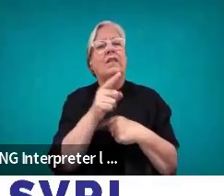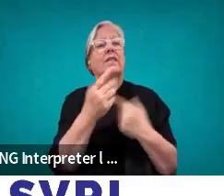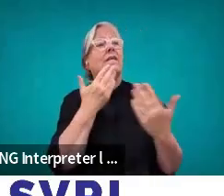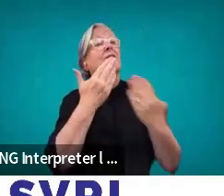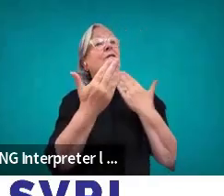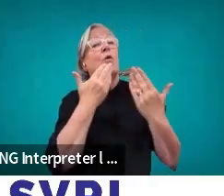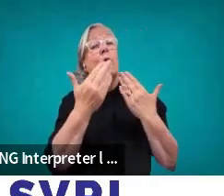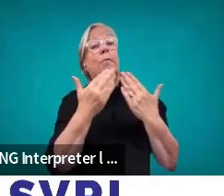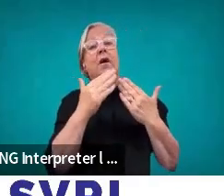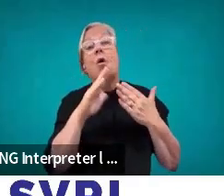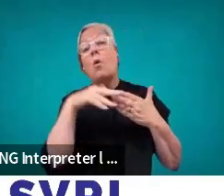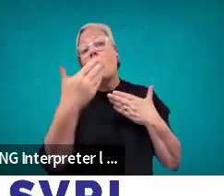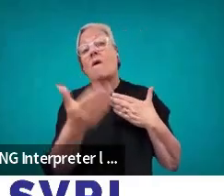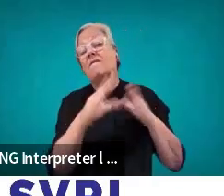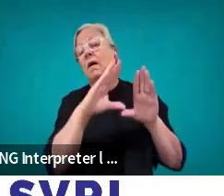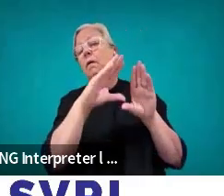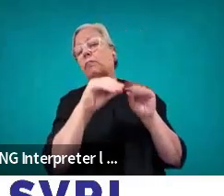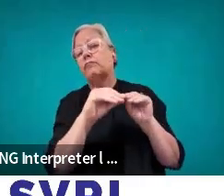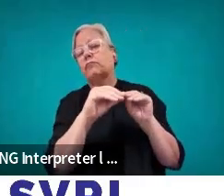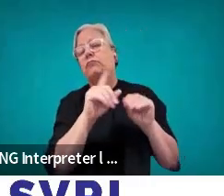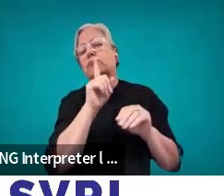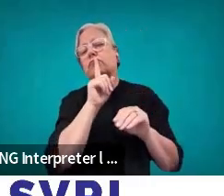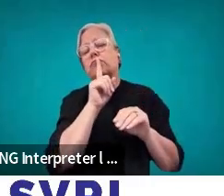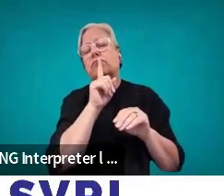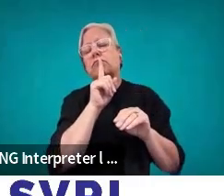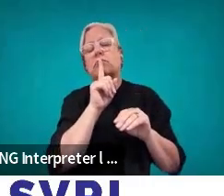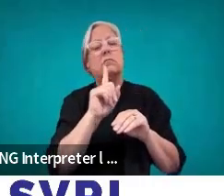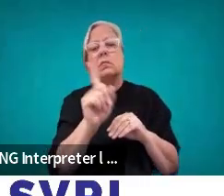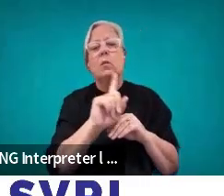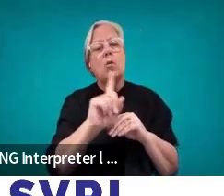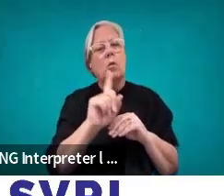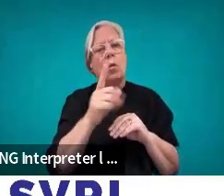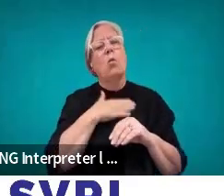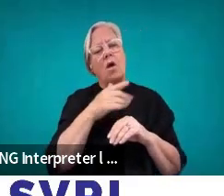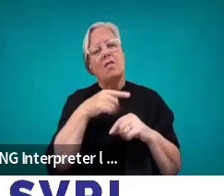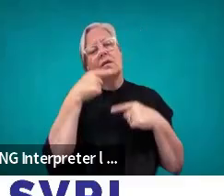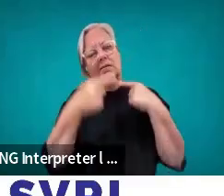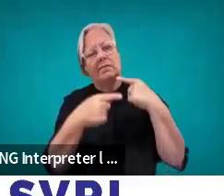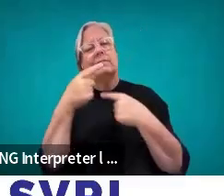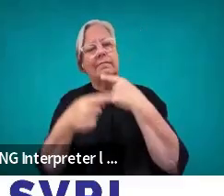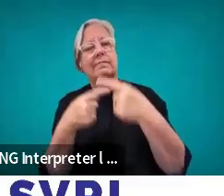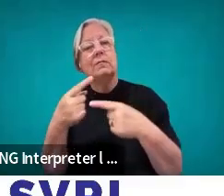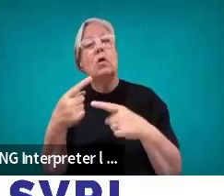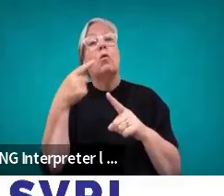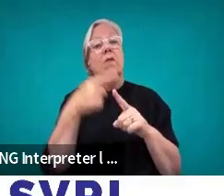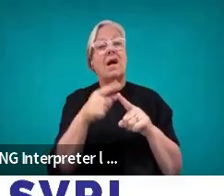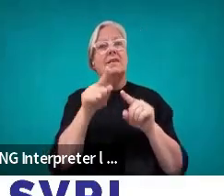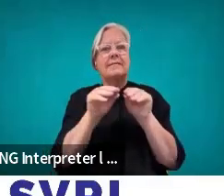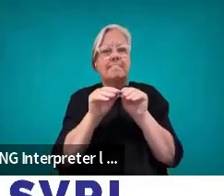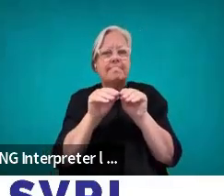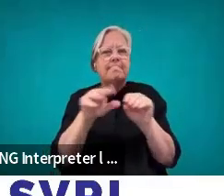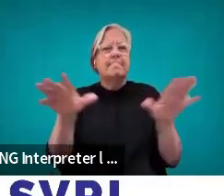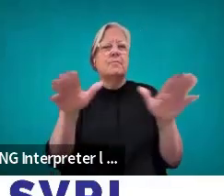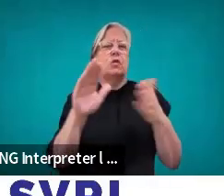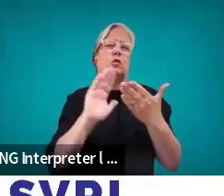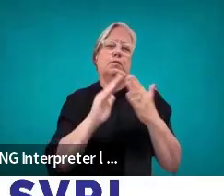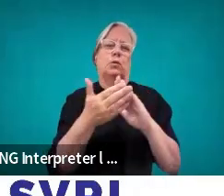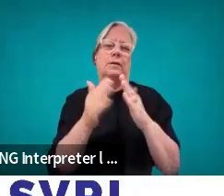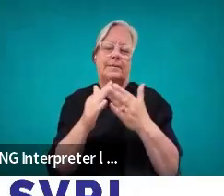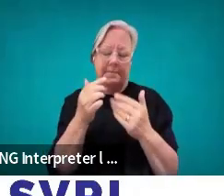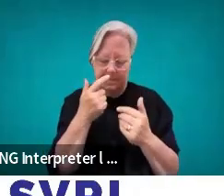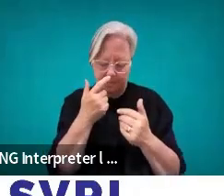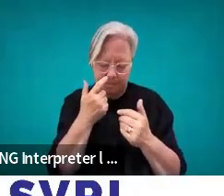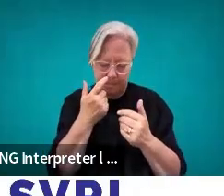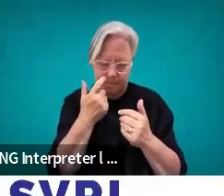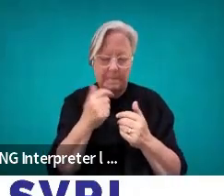forums, as well as to make the content more accessible to a wider community. So it was lovely that through